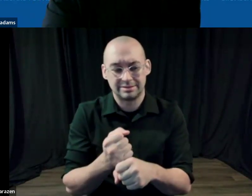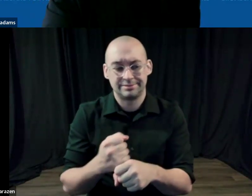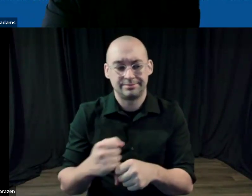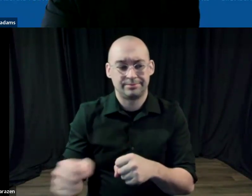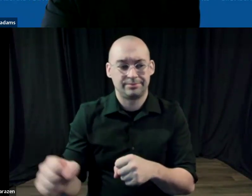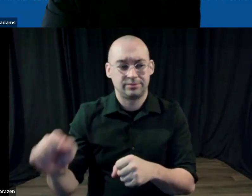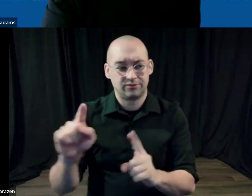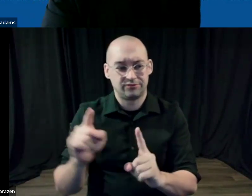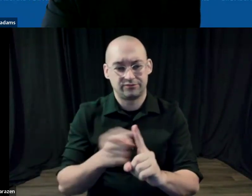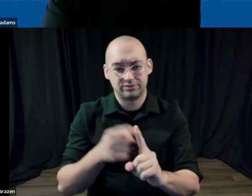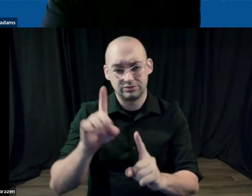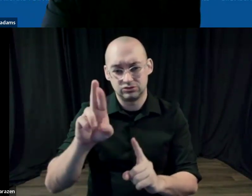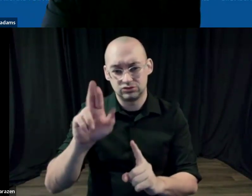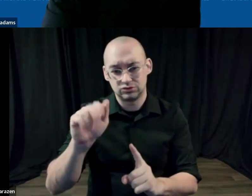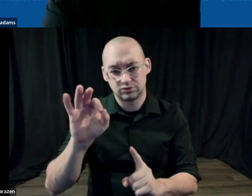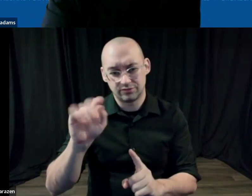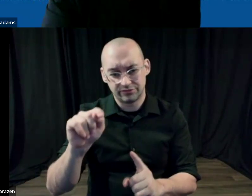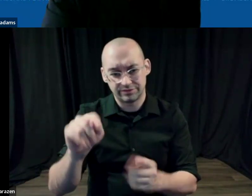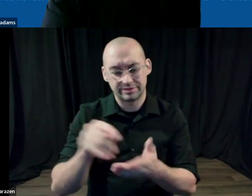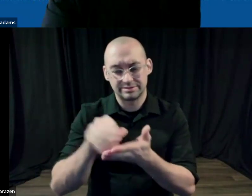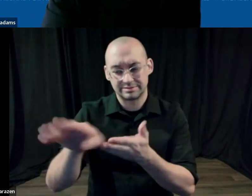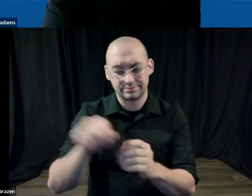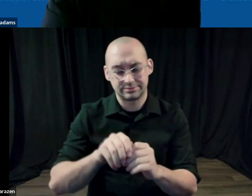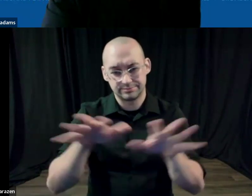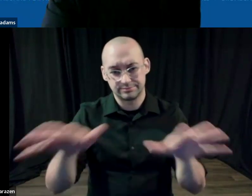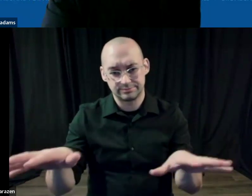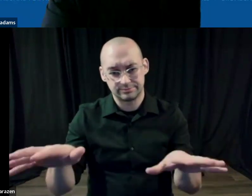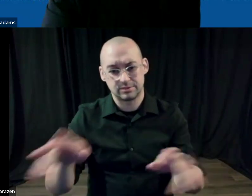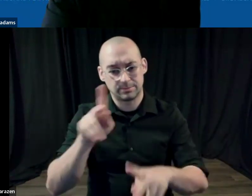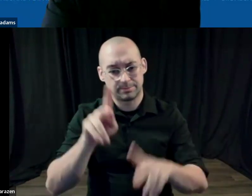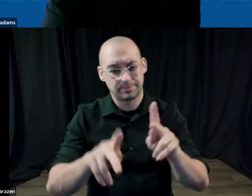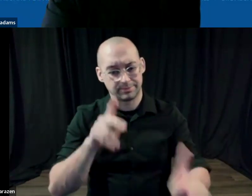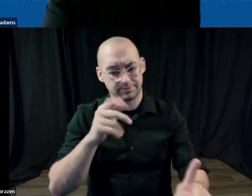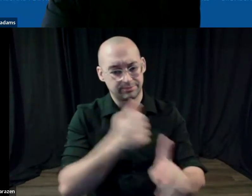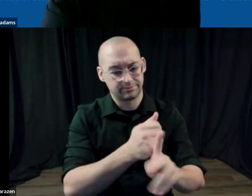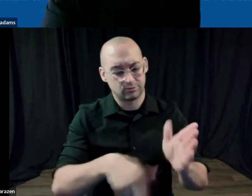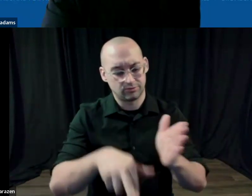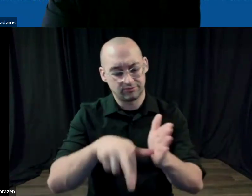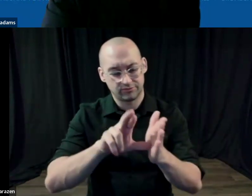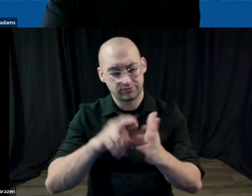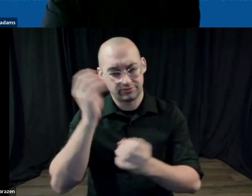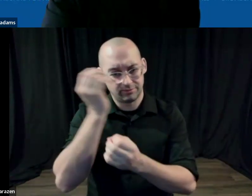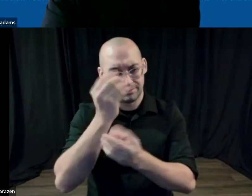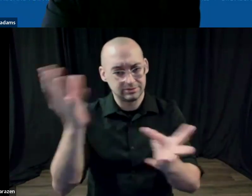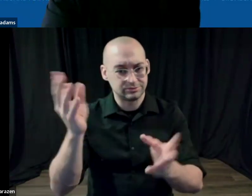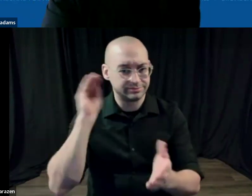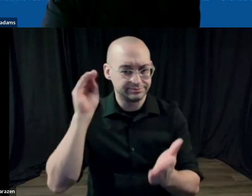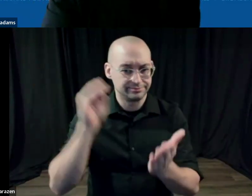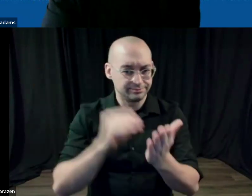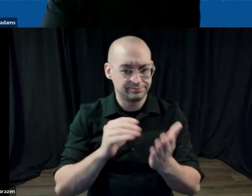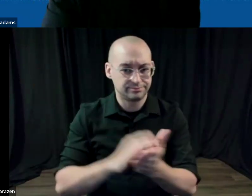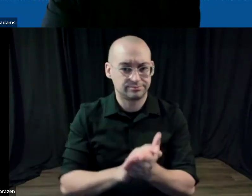a first draft version and then submit that to stakeholders for review and input, and particularly with the focus